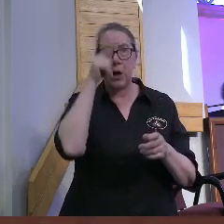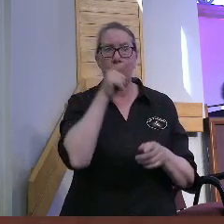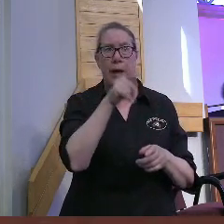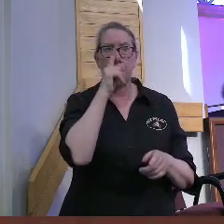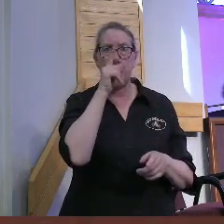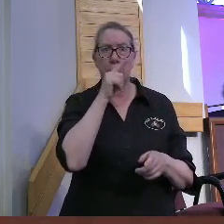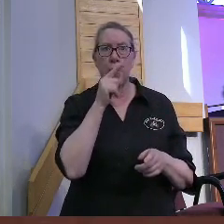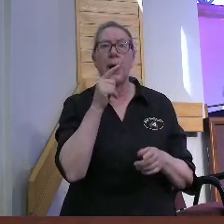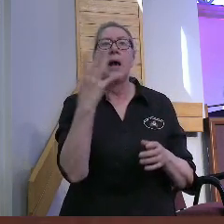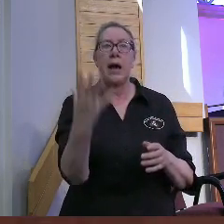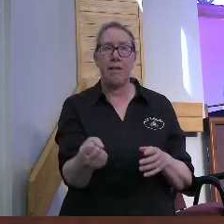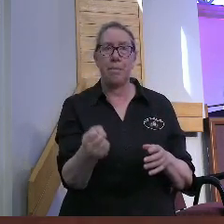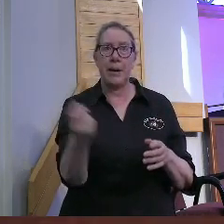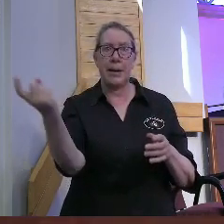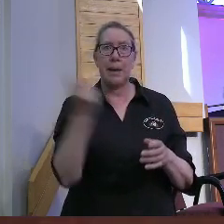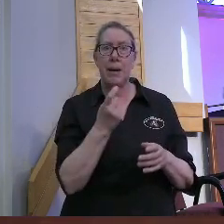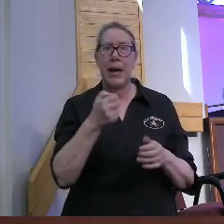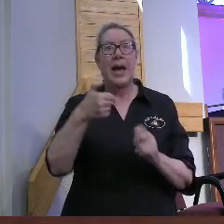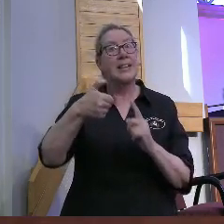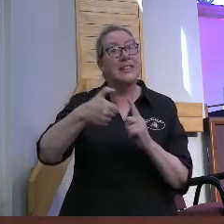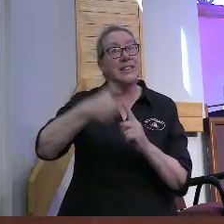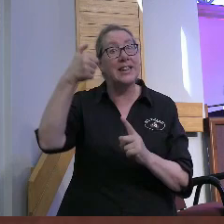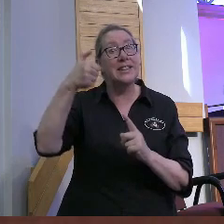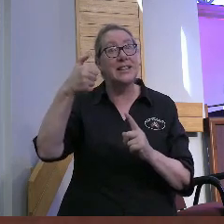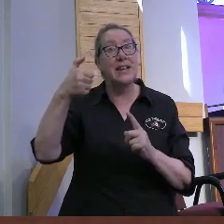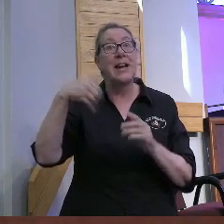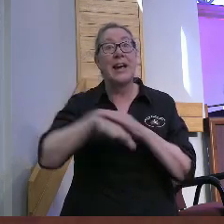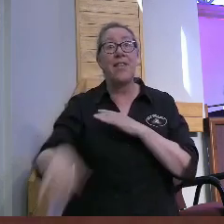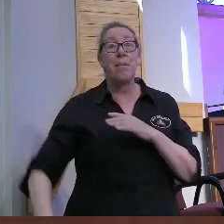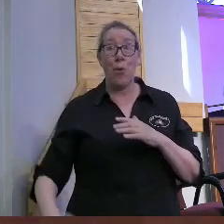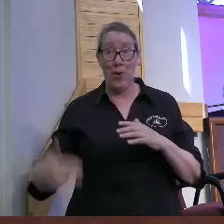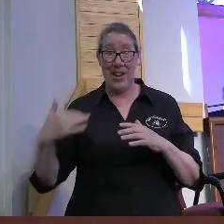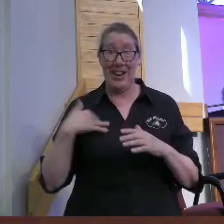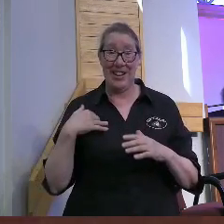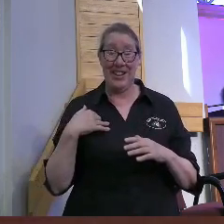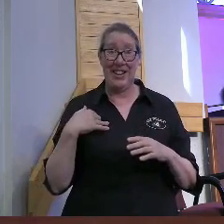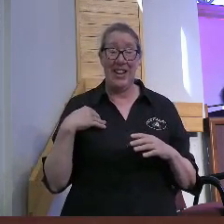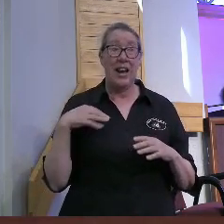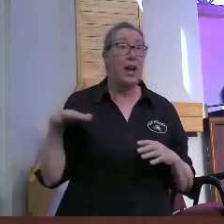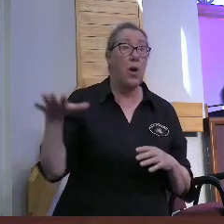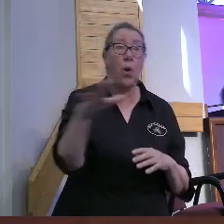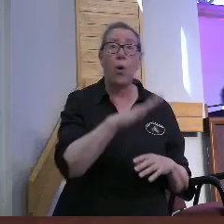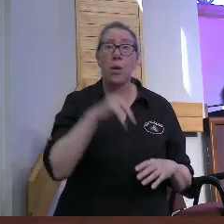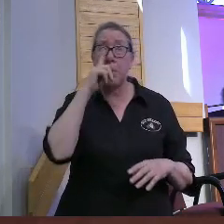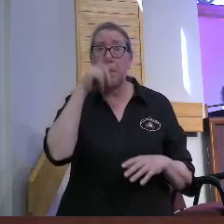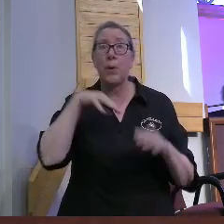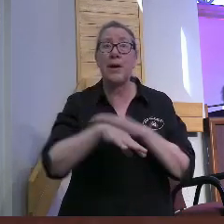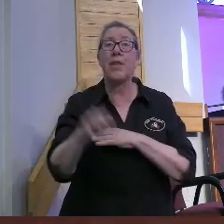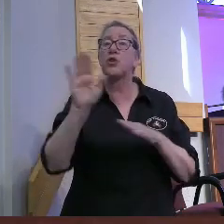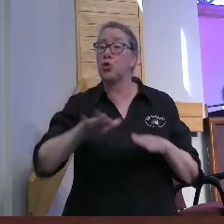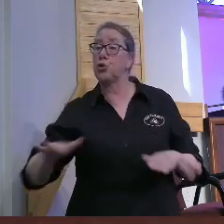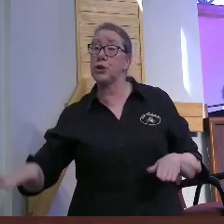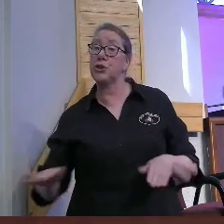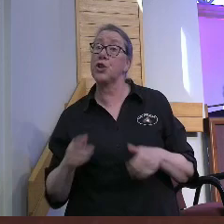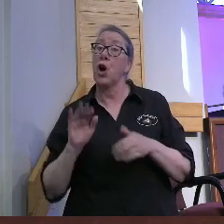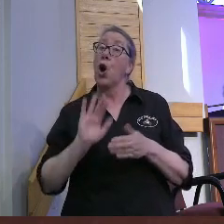nice and early, because it's 6 a.m. service starts for them. So they're up nice and early, and all of our staff at the orphanage that we have in northeast India,